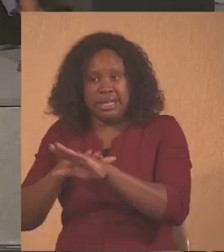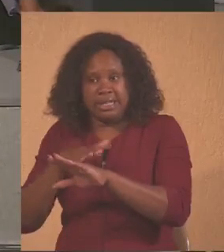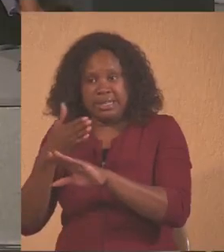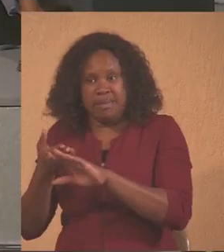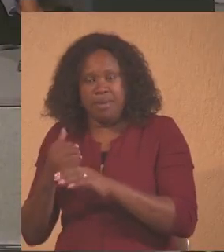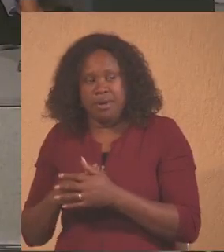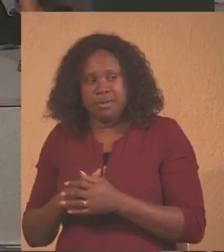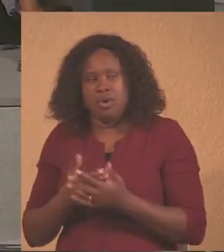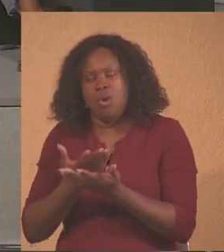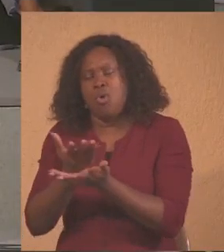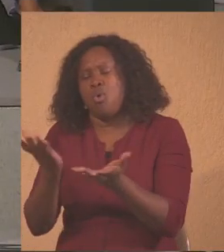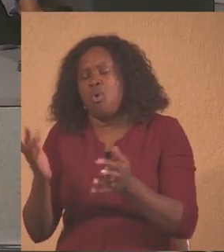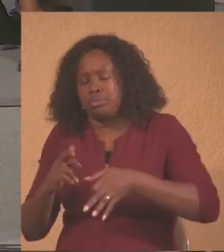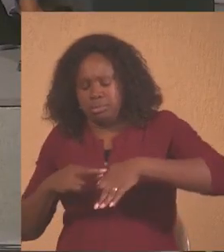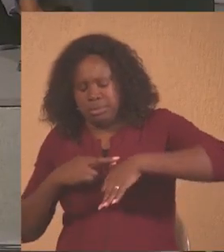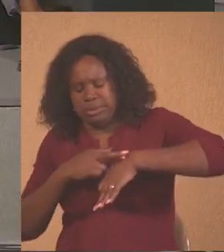regions.